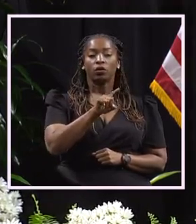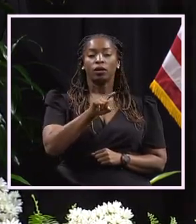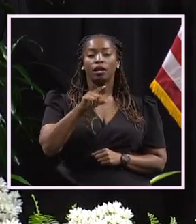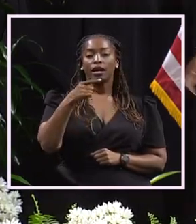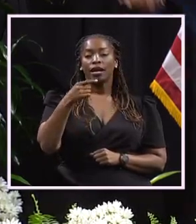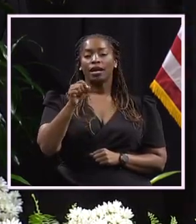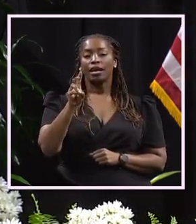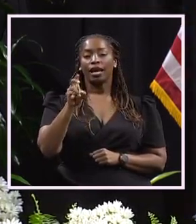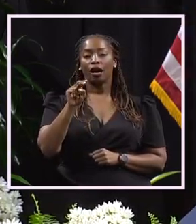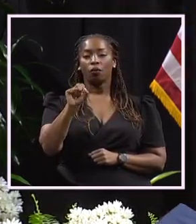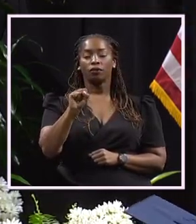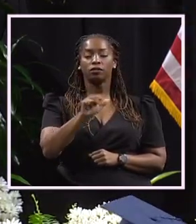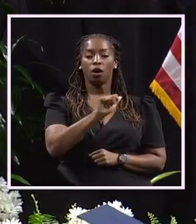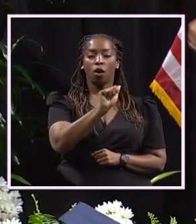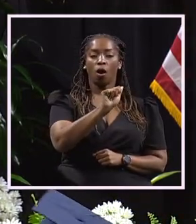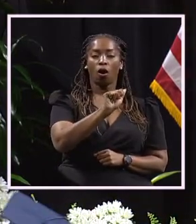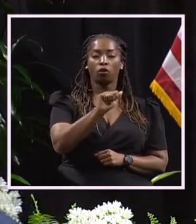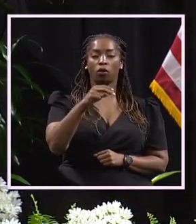Autumn Horn.